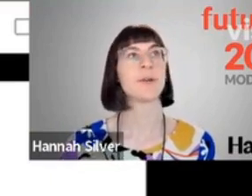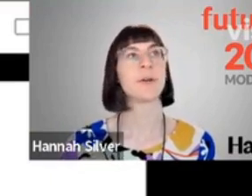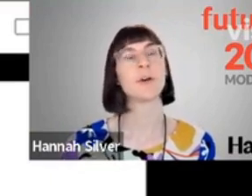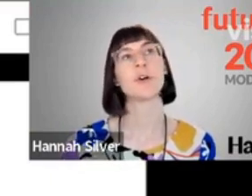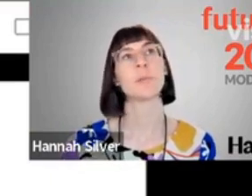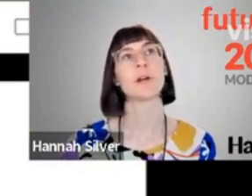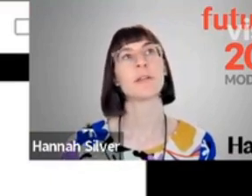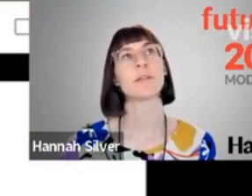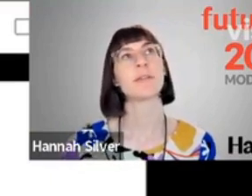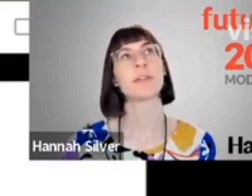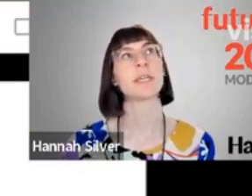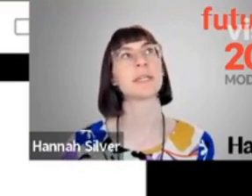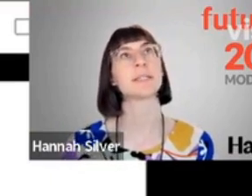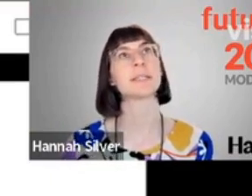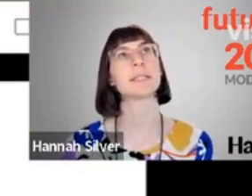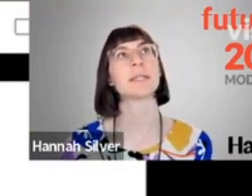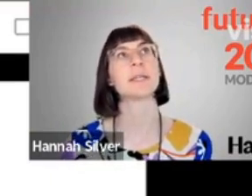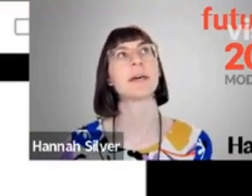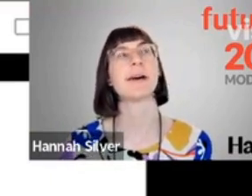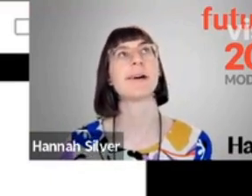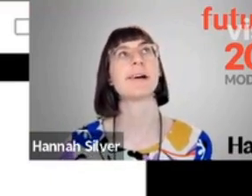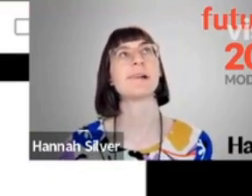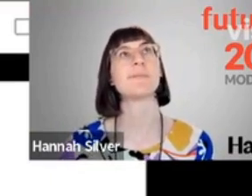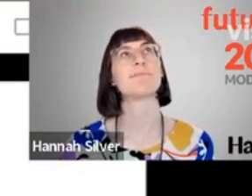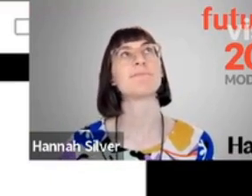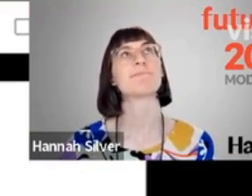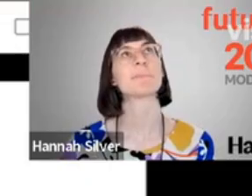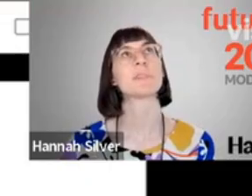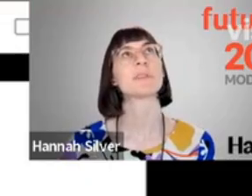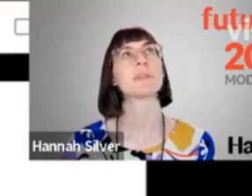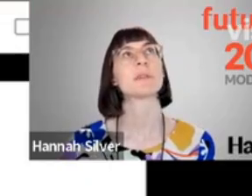in your home. Are there things